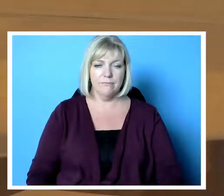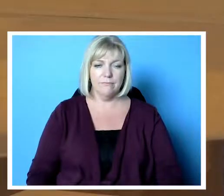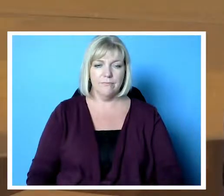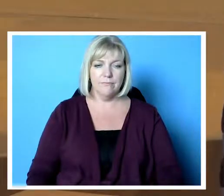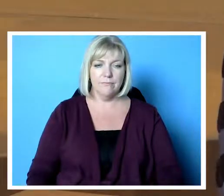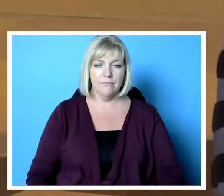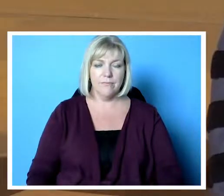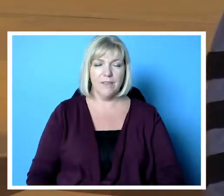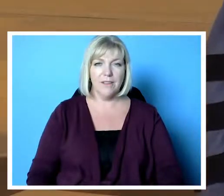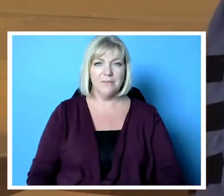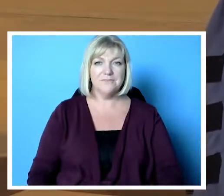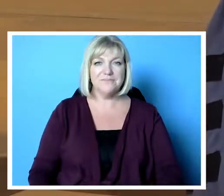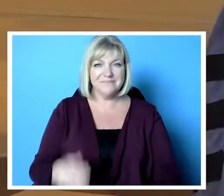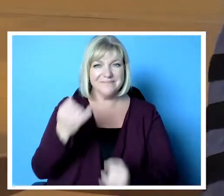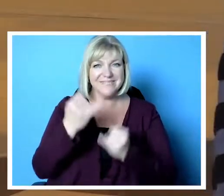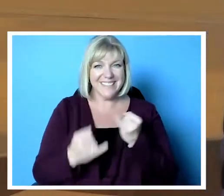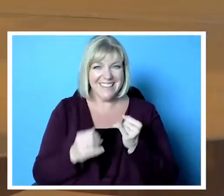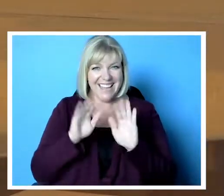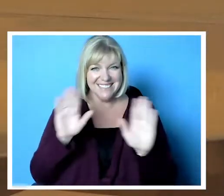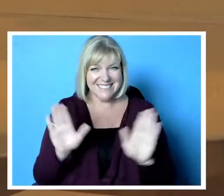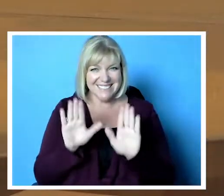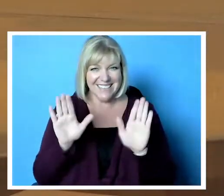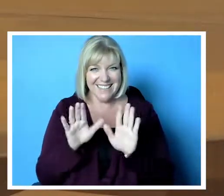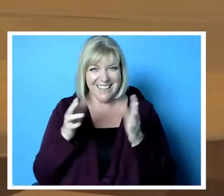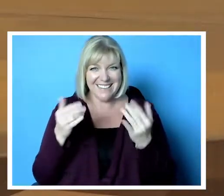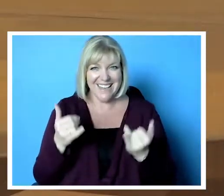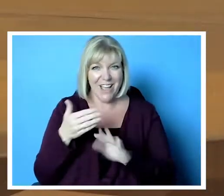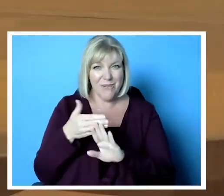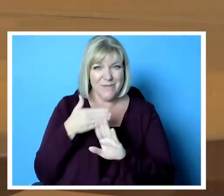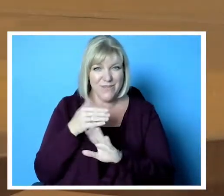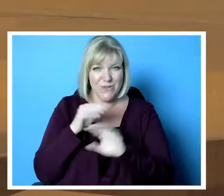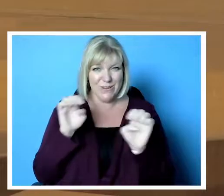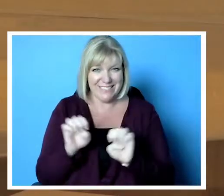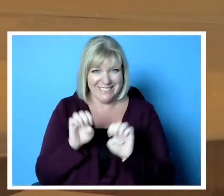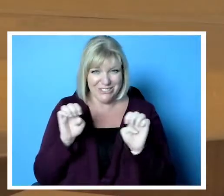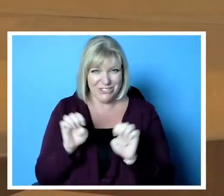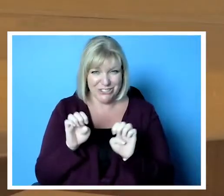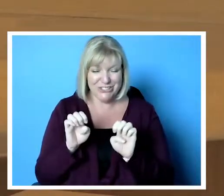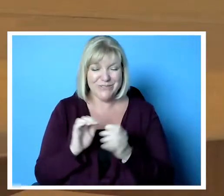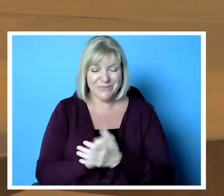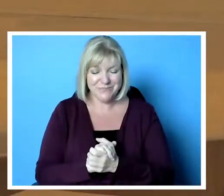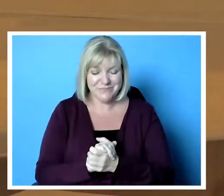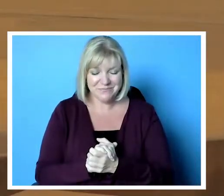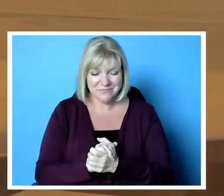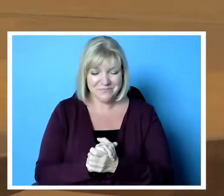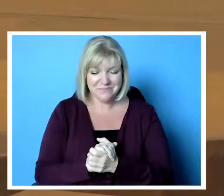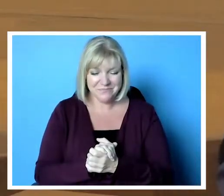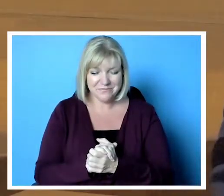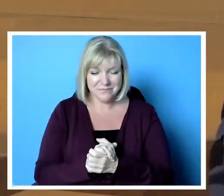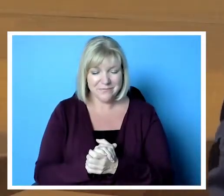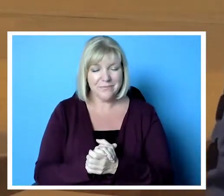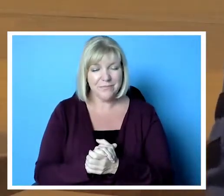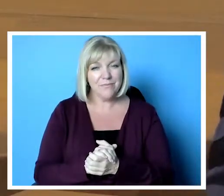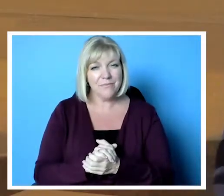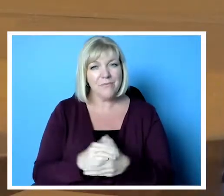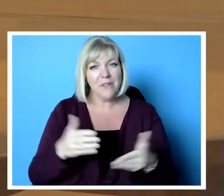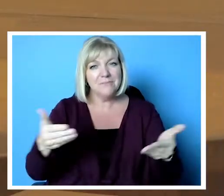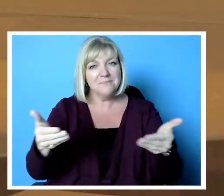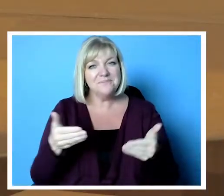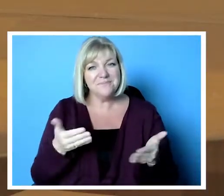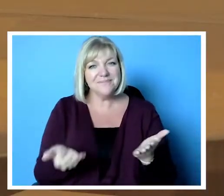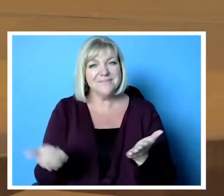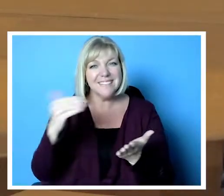This last Sunday before Easter, as we hear these words of assurance, we invite you to once